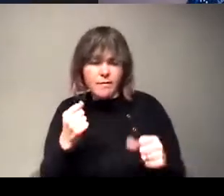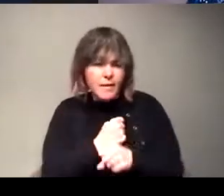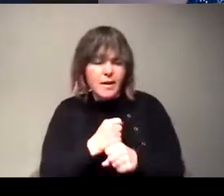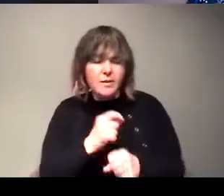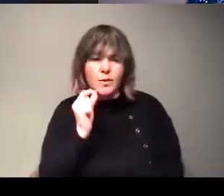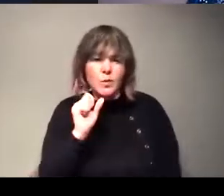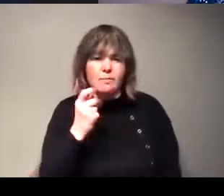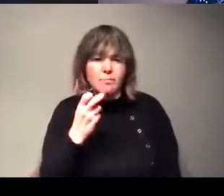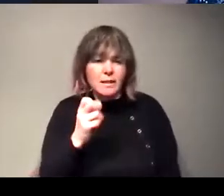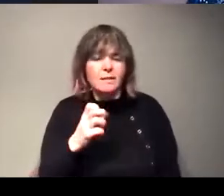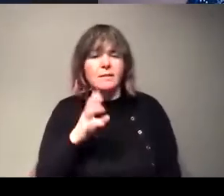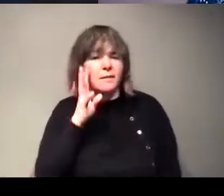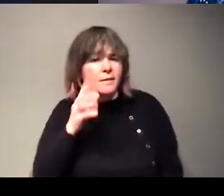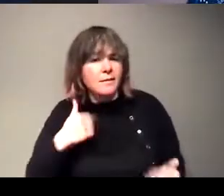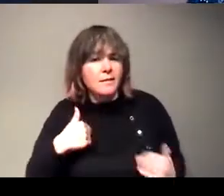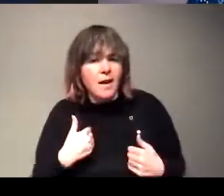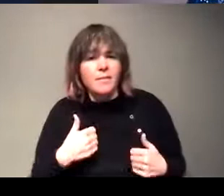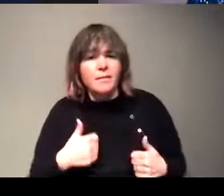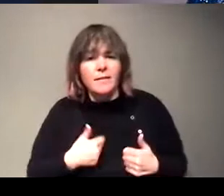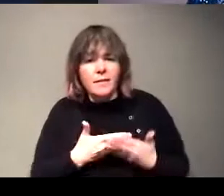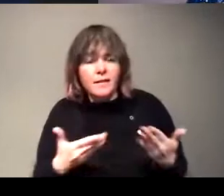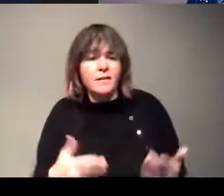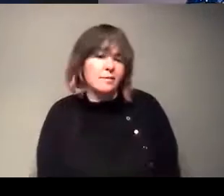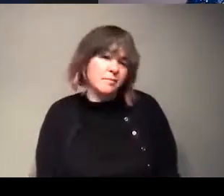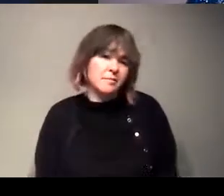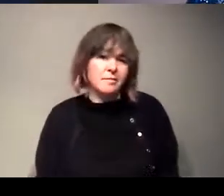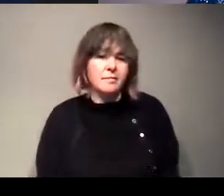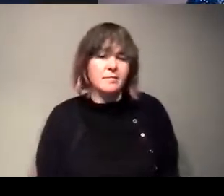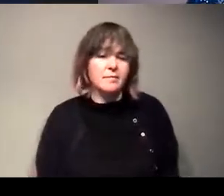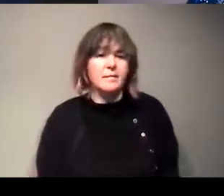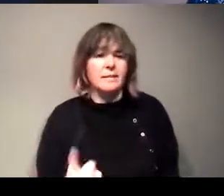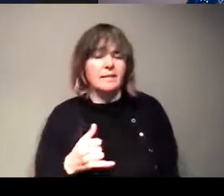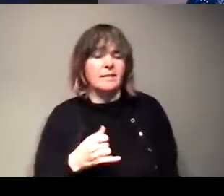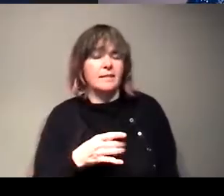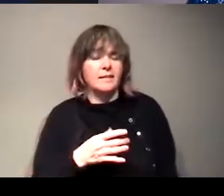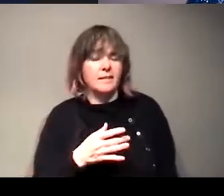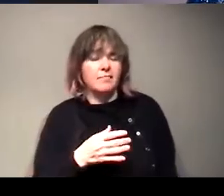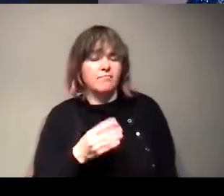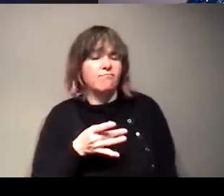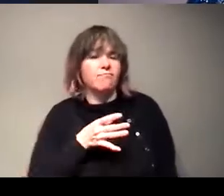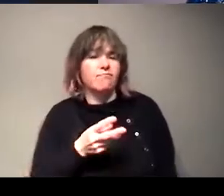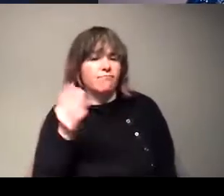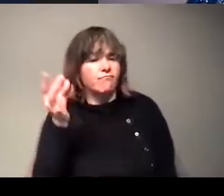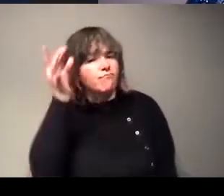So that's kind of, you know, still has stuck with me now. So